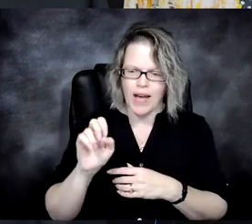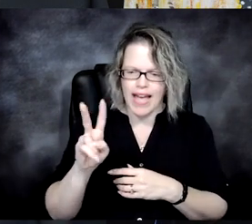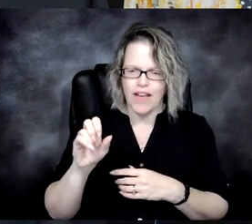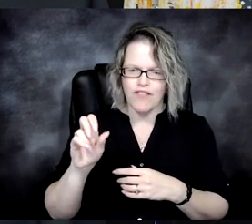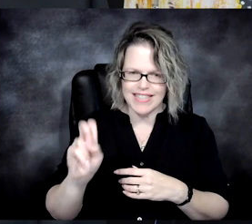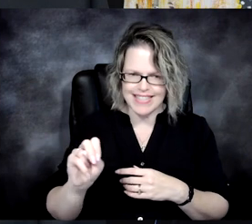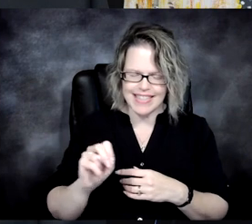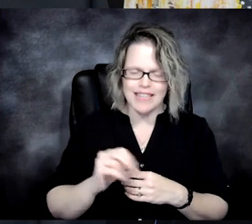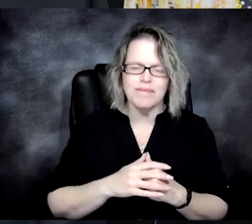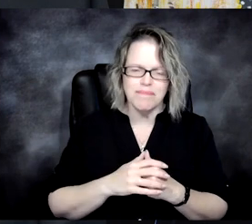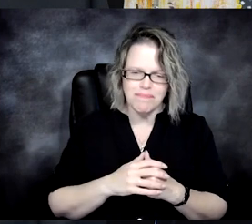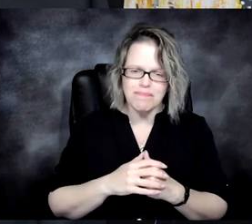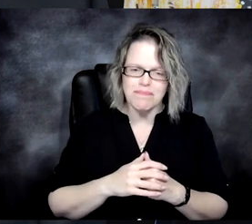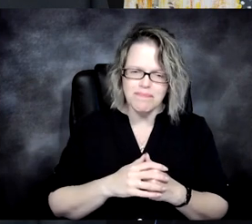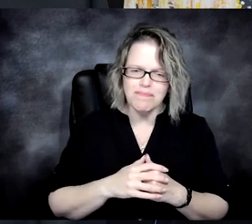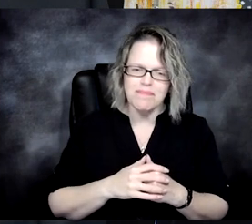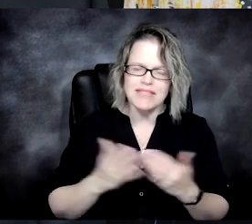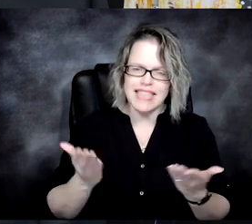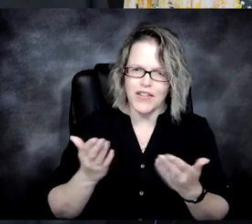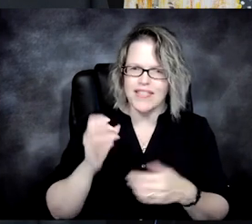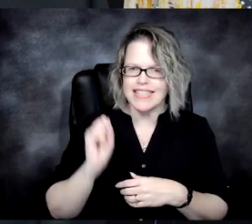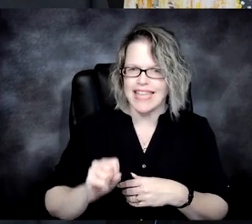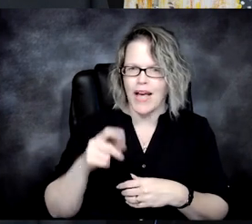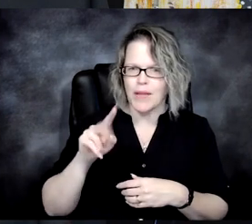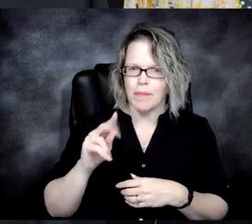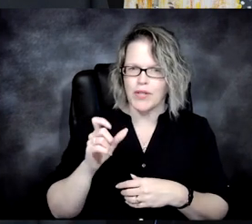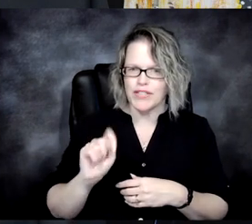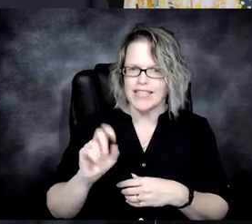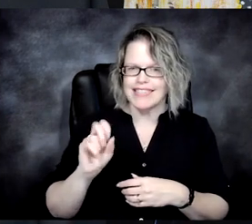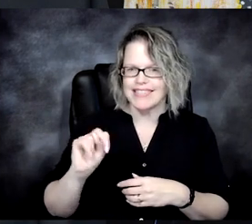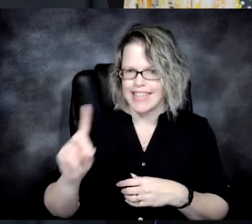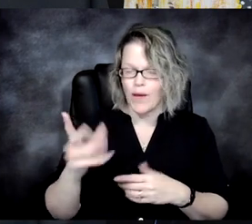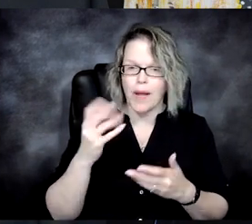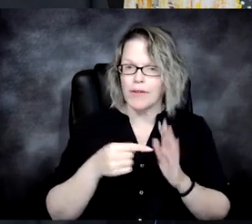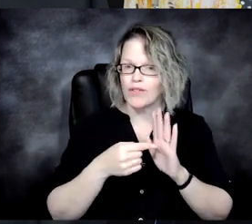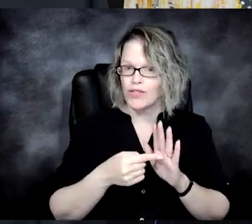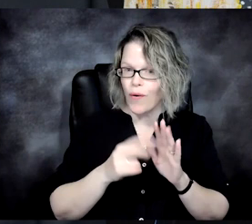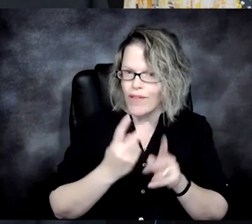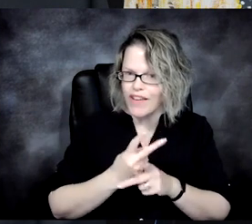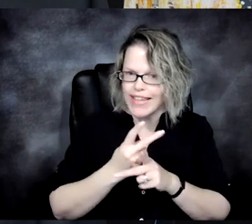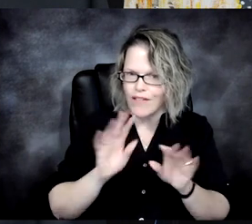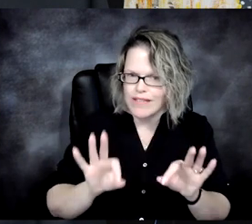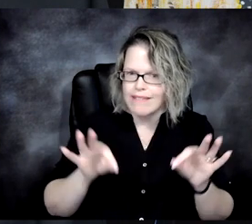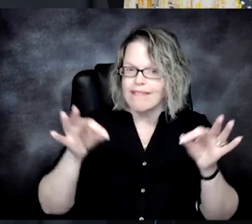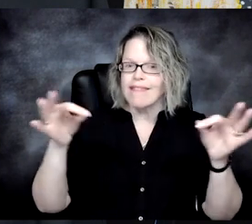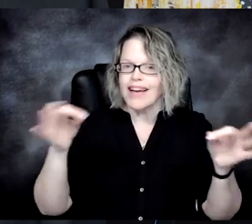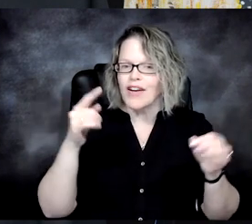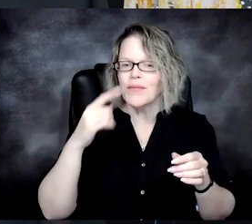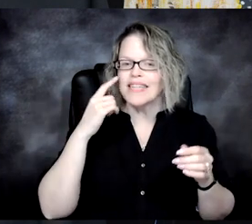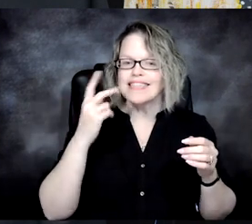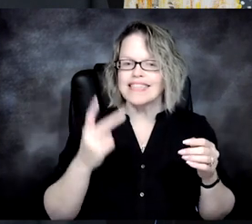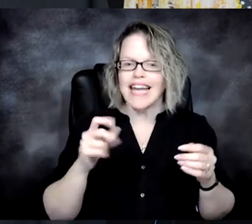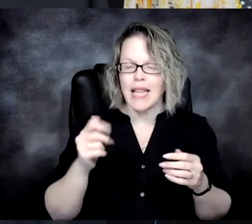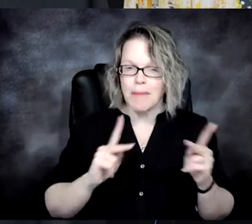here in Educational Service District 113 in the South Puget Sound. I'm going to unveil the piece very carefully and we'll get a nice tight shot of this so